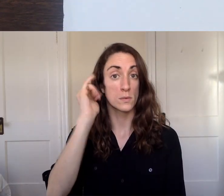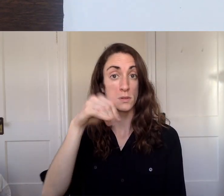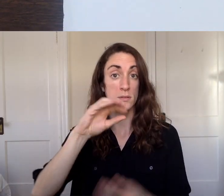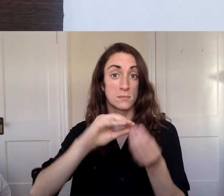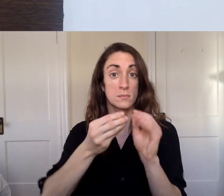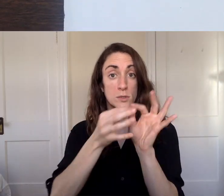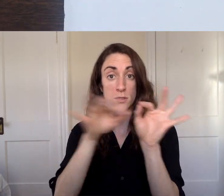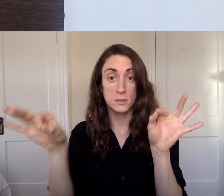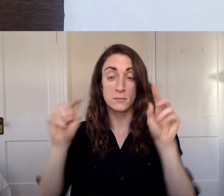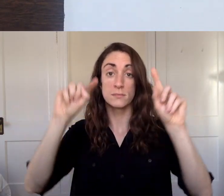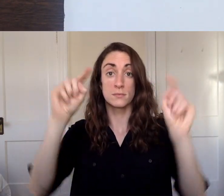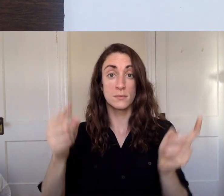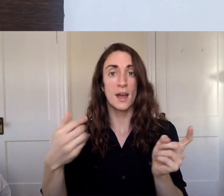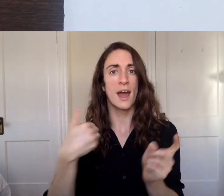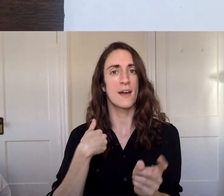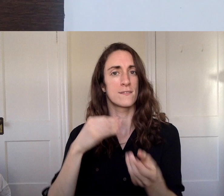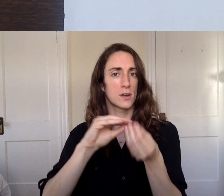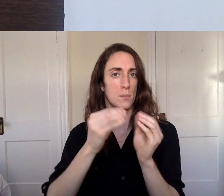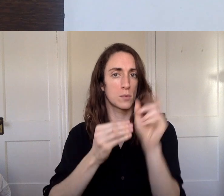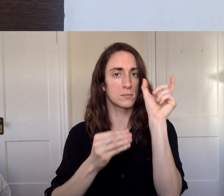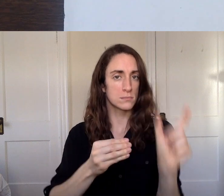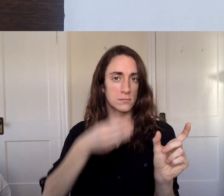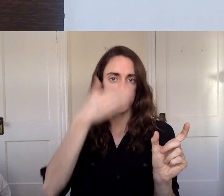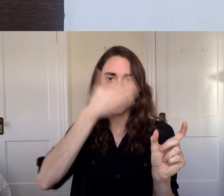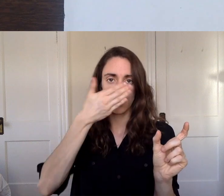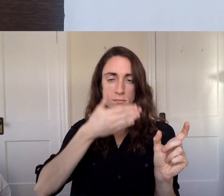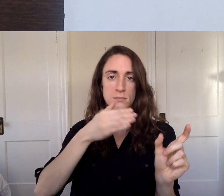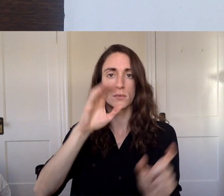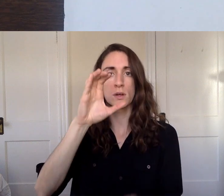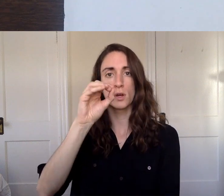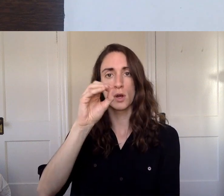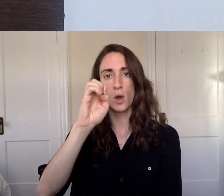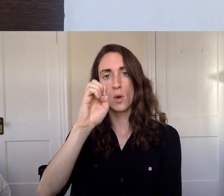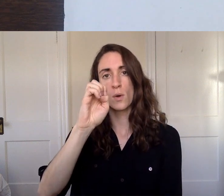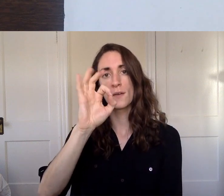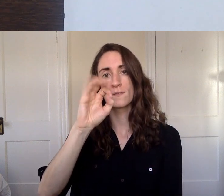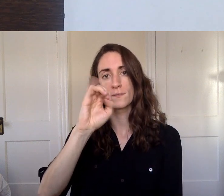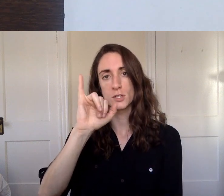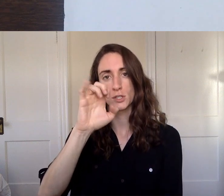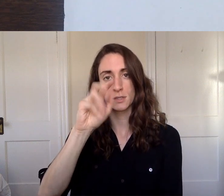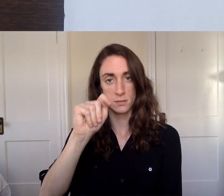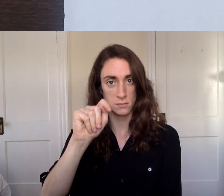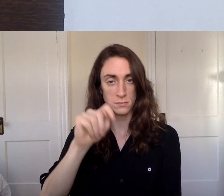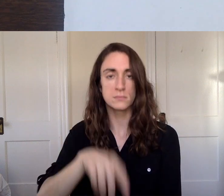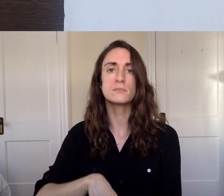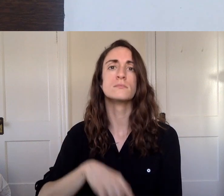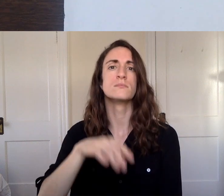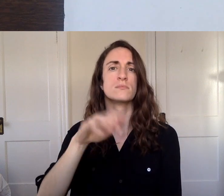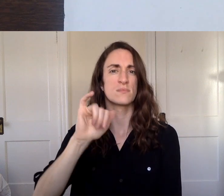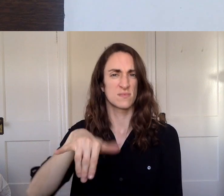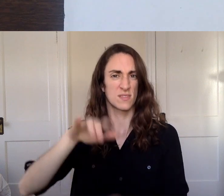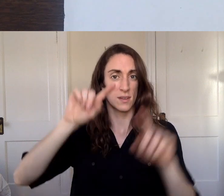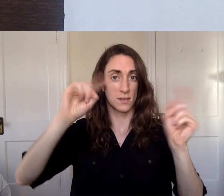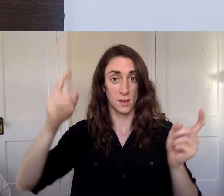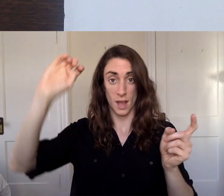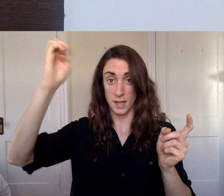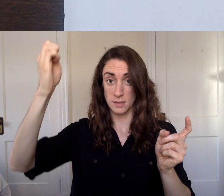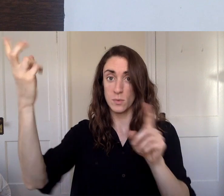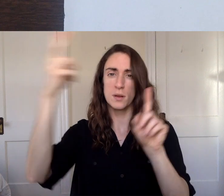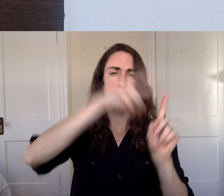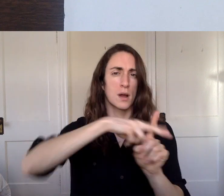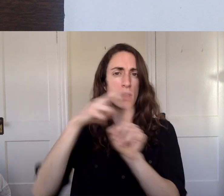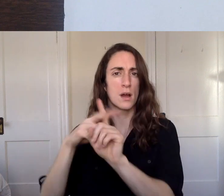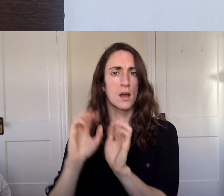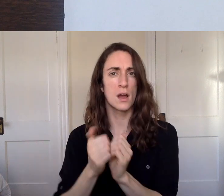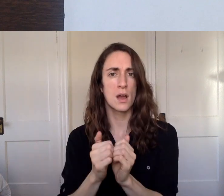If a quantity that has a coefficient is raised to a power, that power applies to the coefficient in just the same way. So in this example, the coefficient 2 will be raised to the power